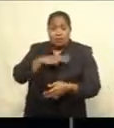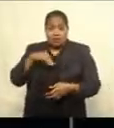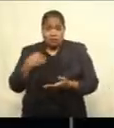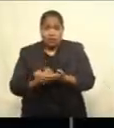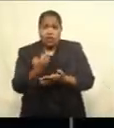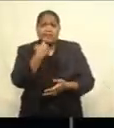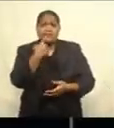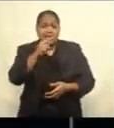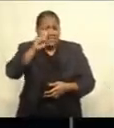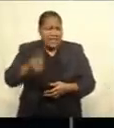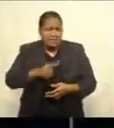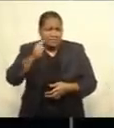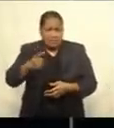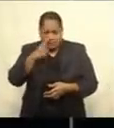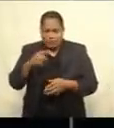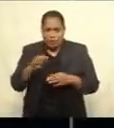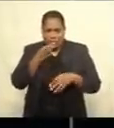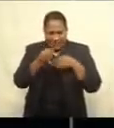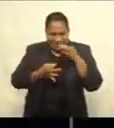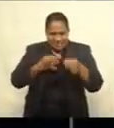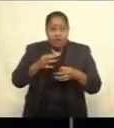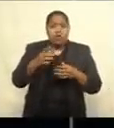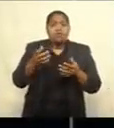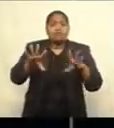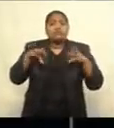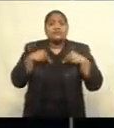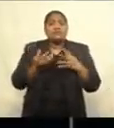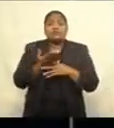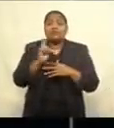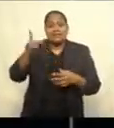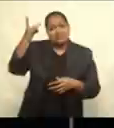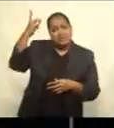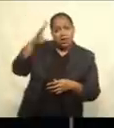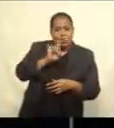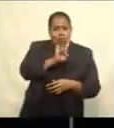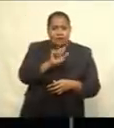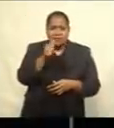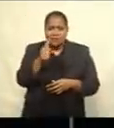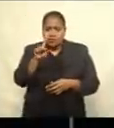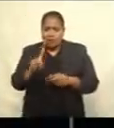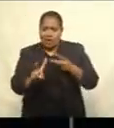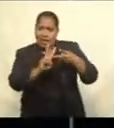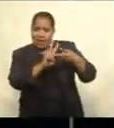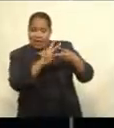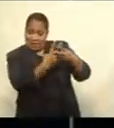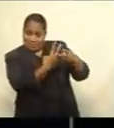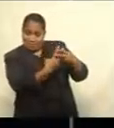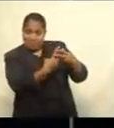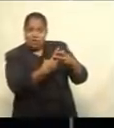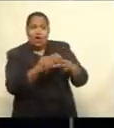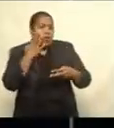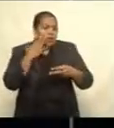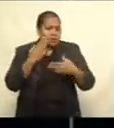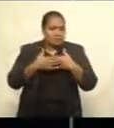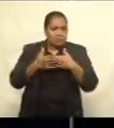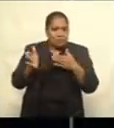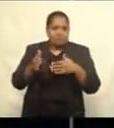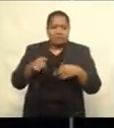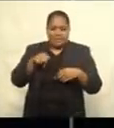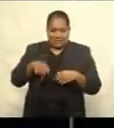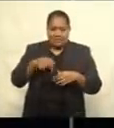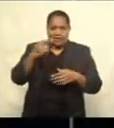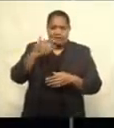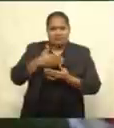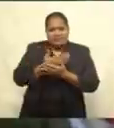requests were received through the *161# helpline once it was activated at midday. Kelly Vadala